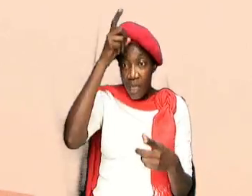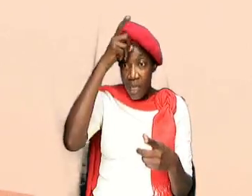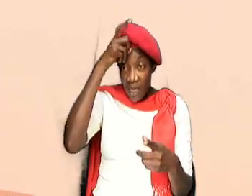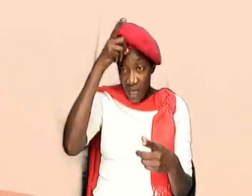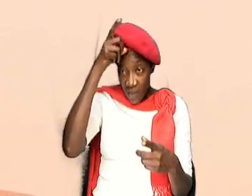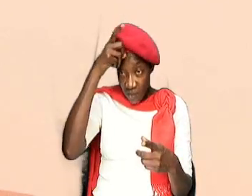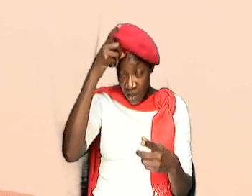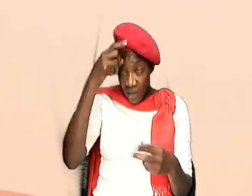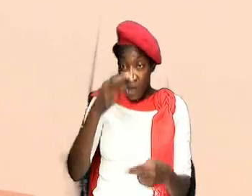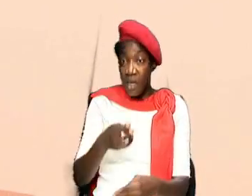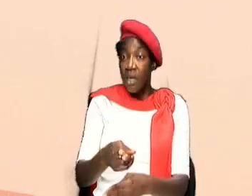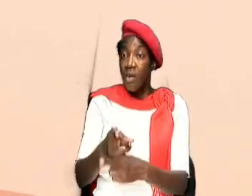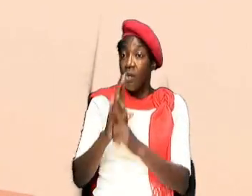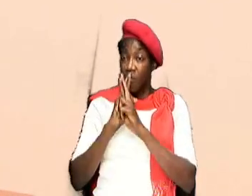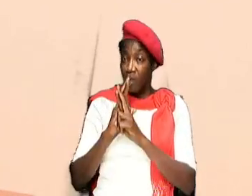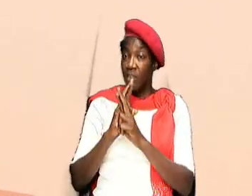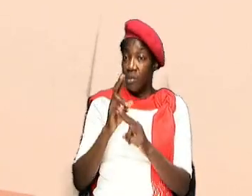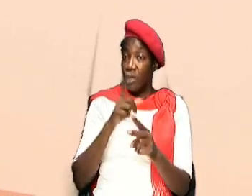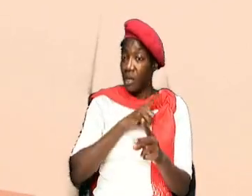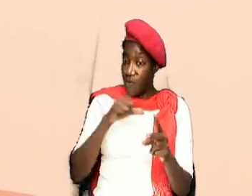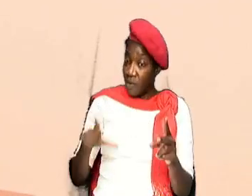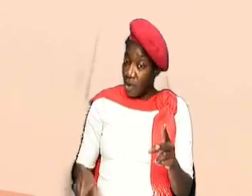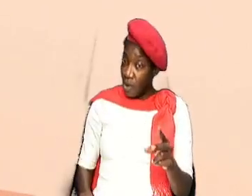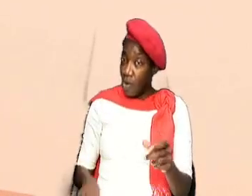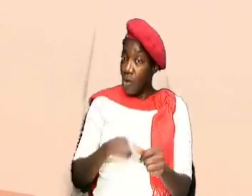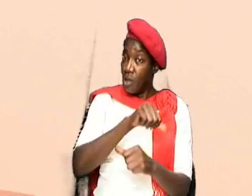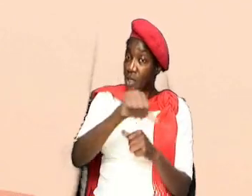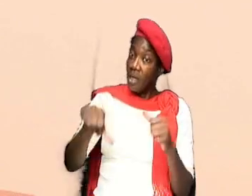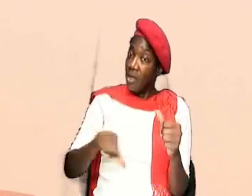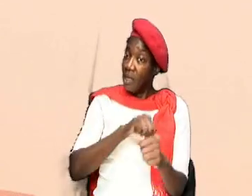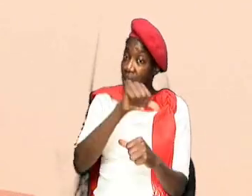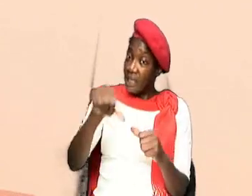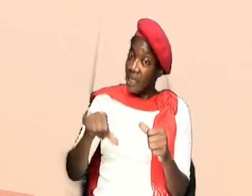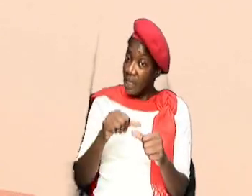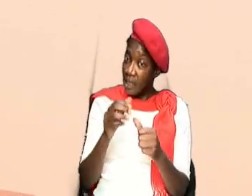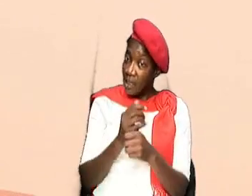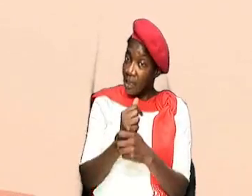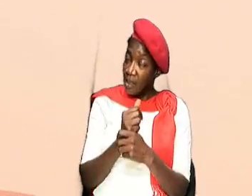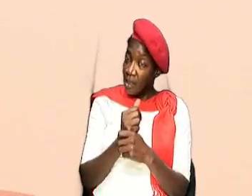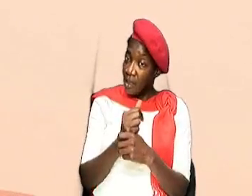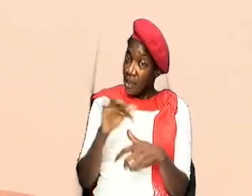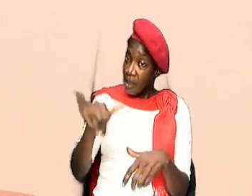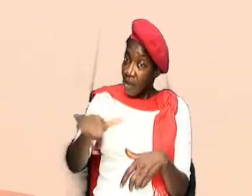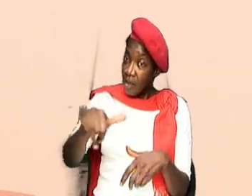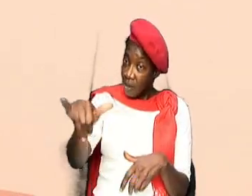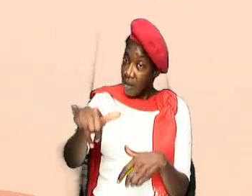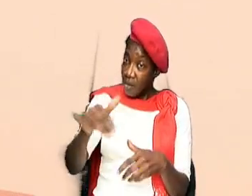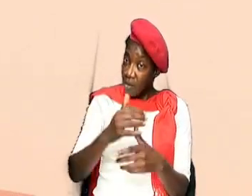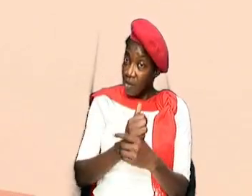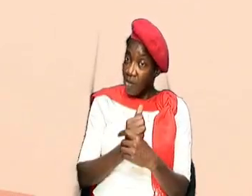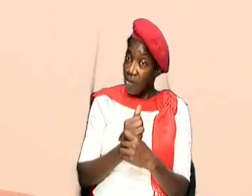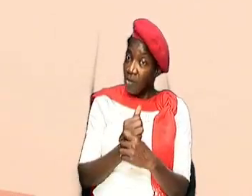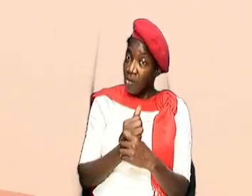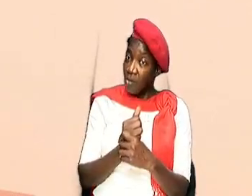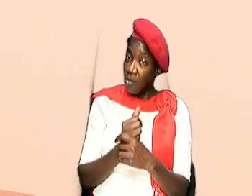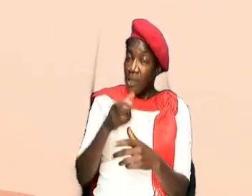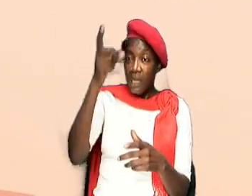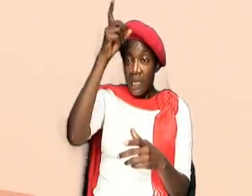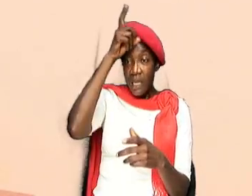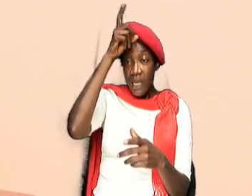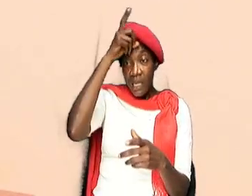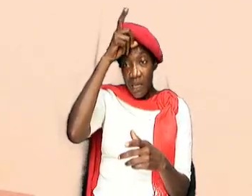having respect for the Lord's anointed. And we want to also look at how David